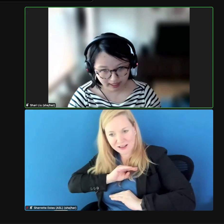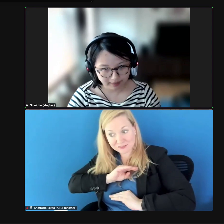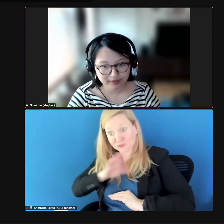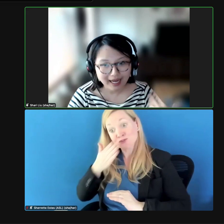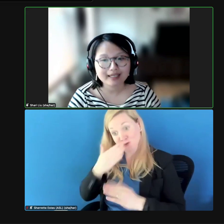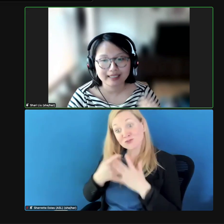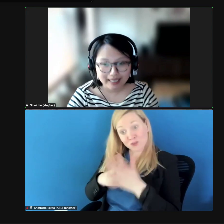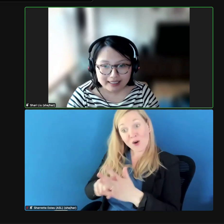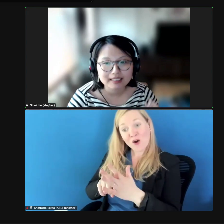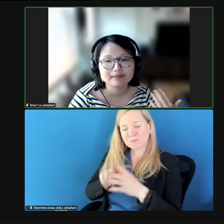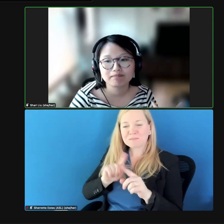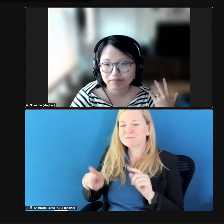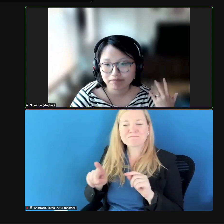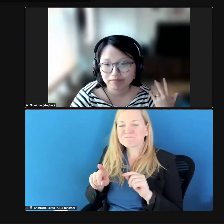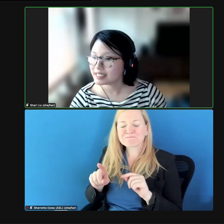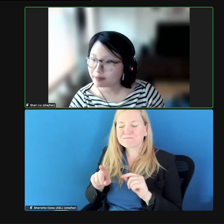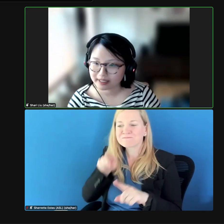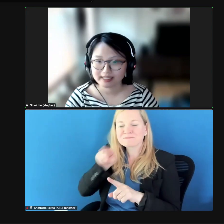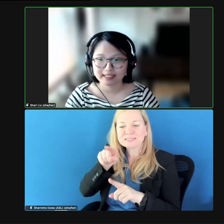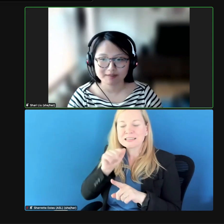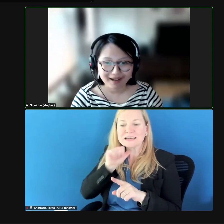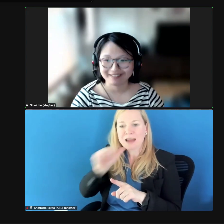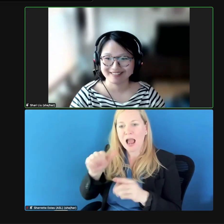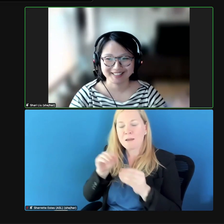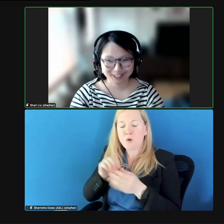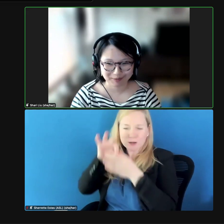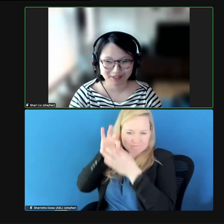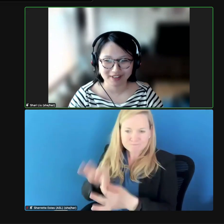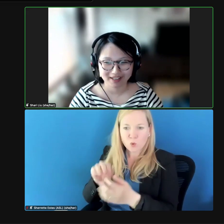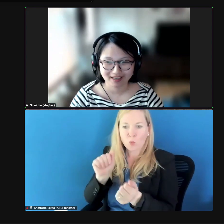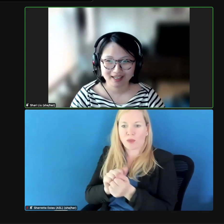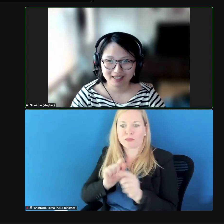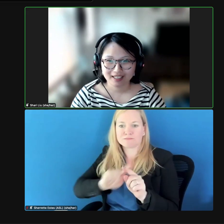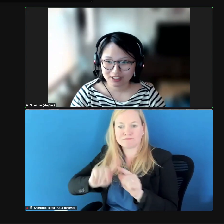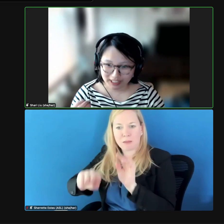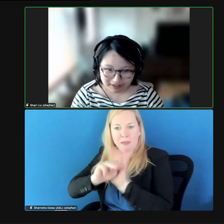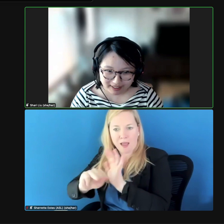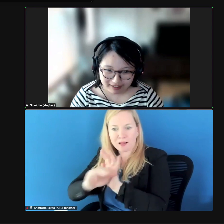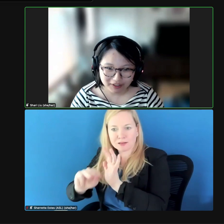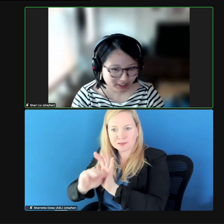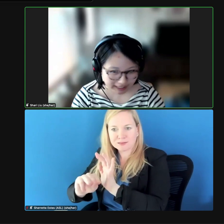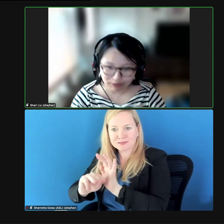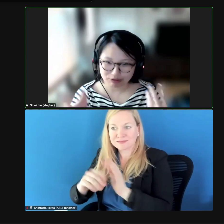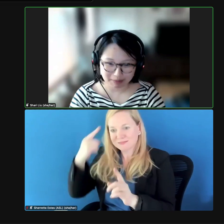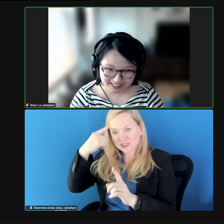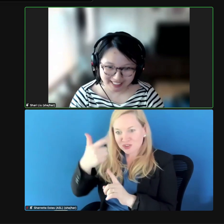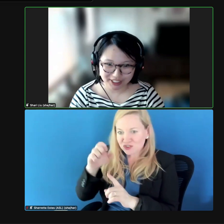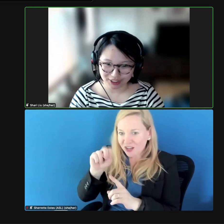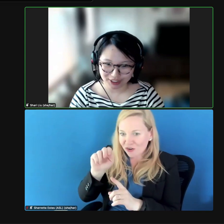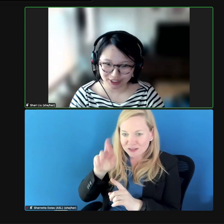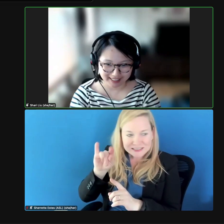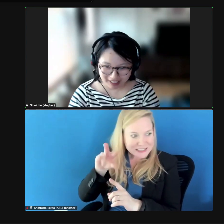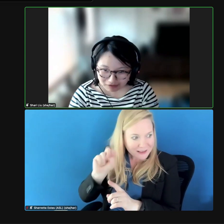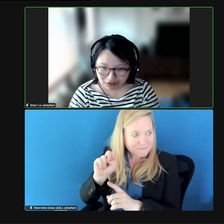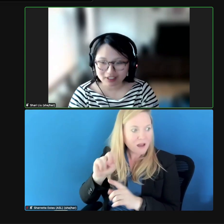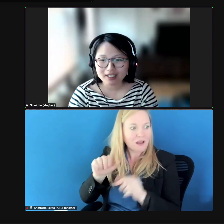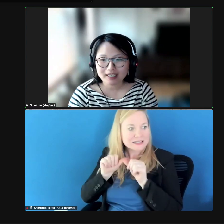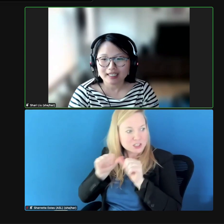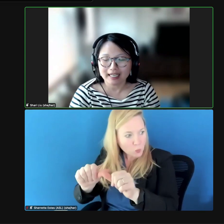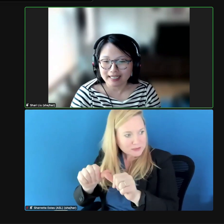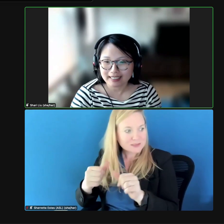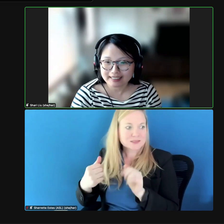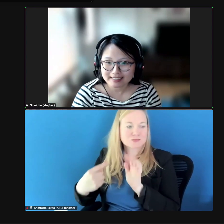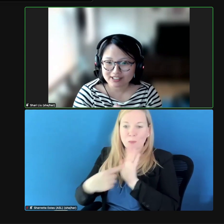it's not connecting more deeply to these models in terms of the generative continuous representations that they